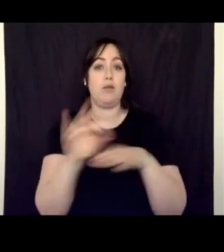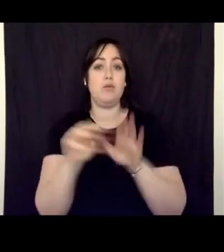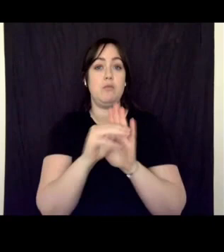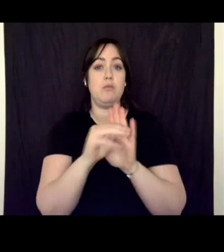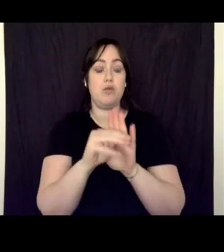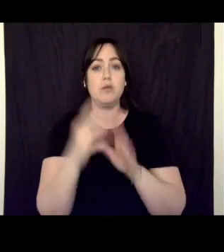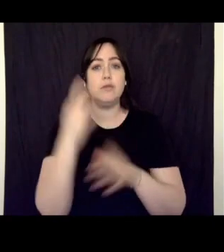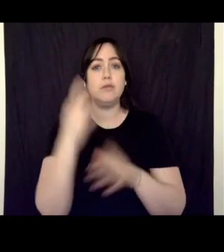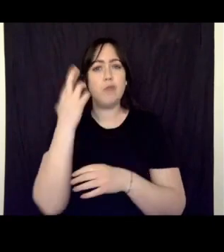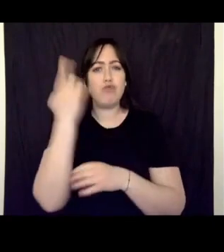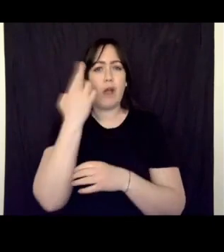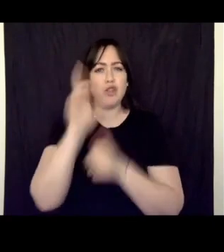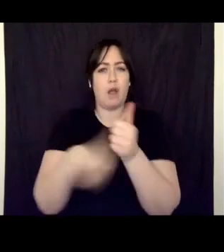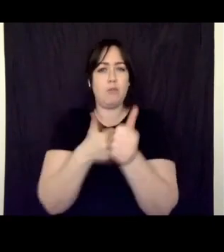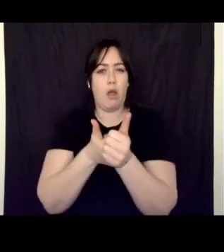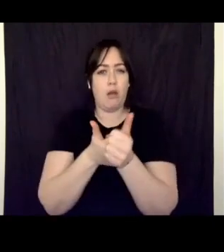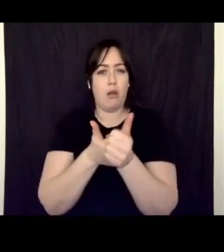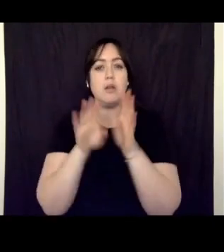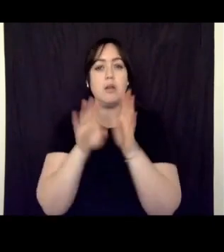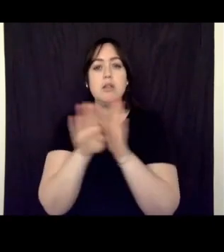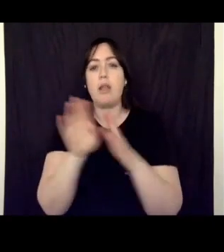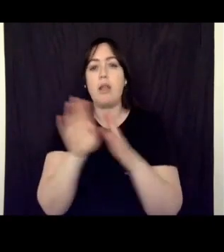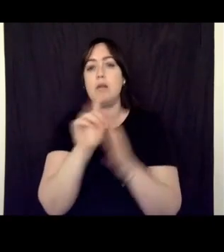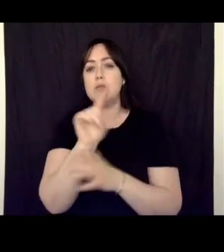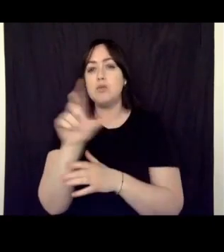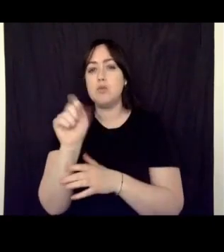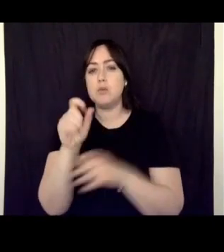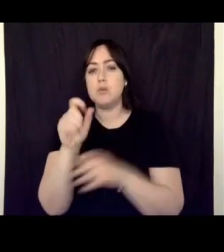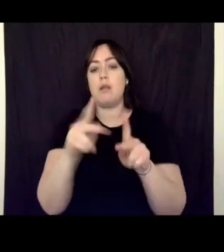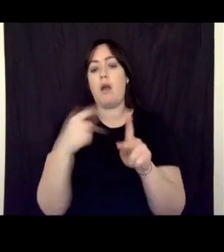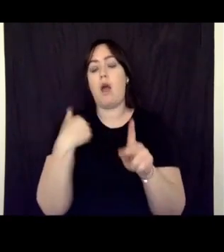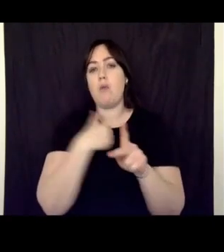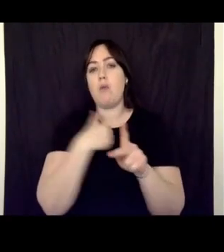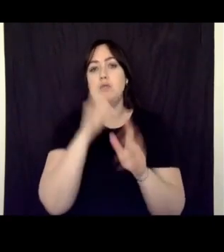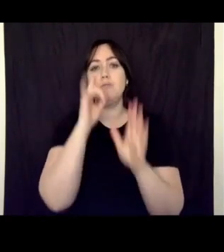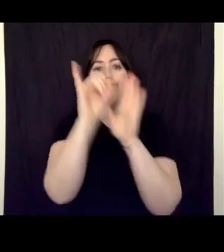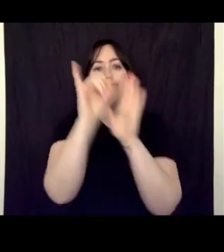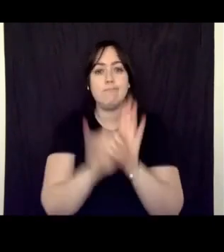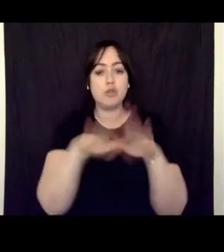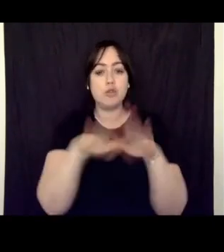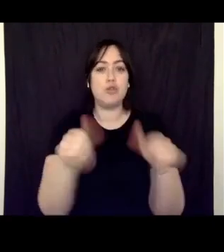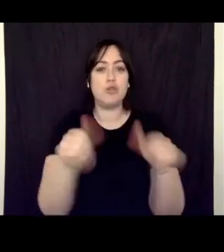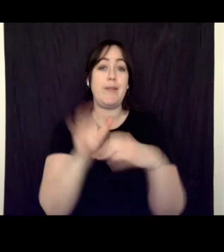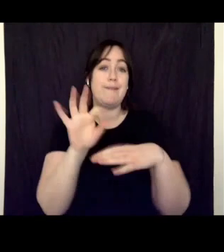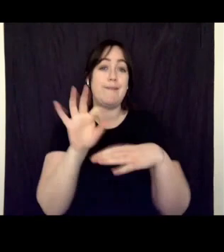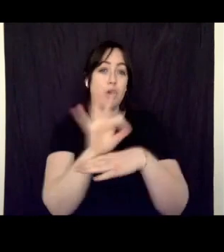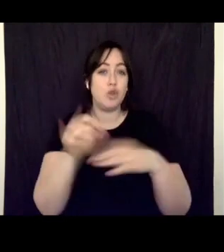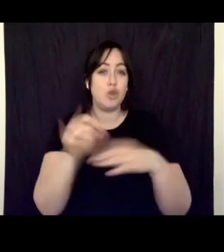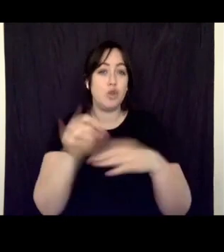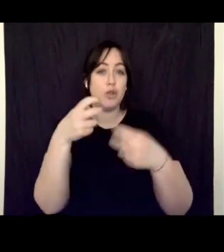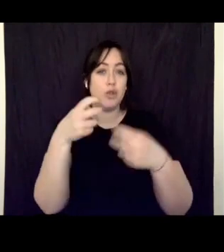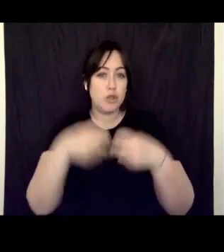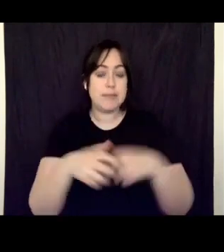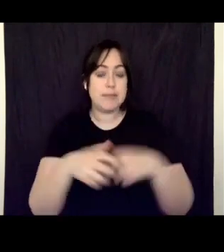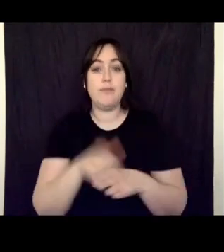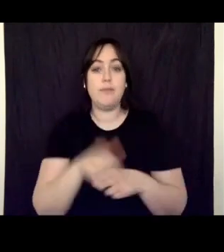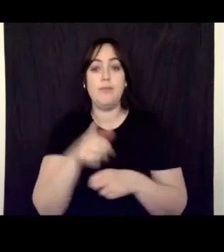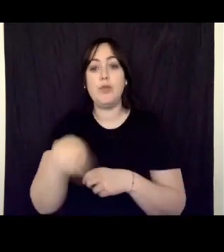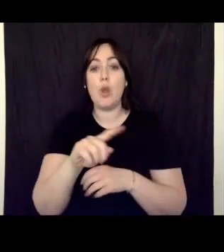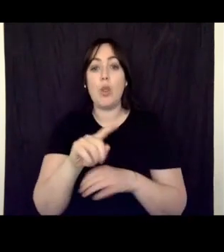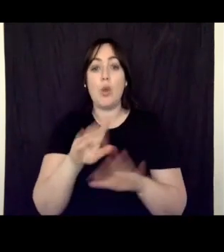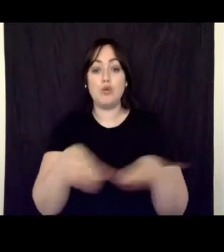can allow us to identify children with functional difficulties. Now, these children in an